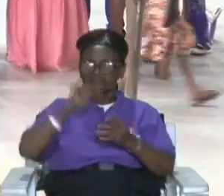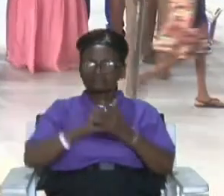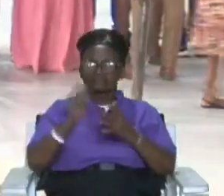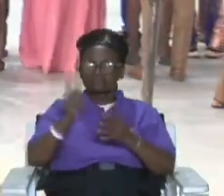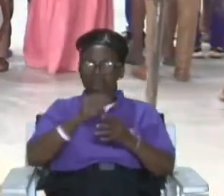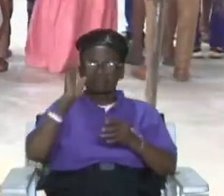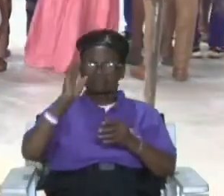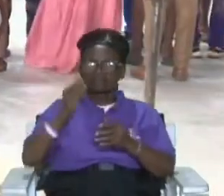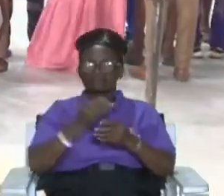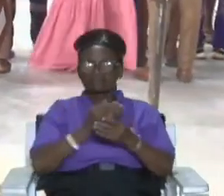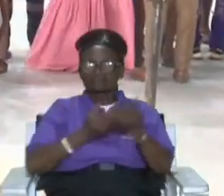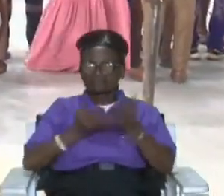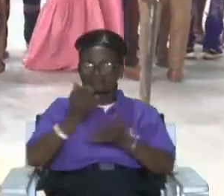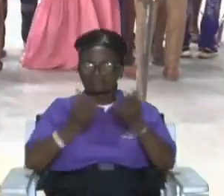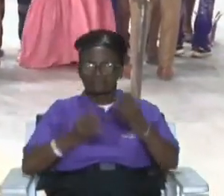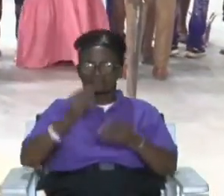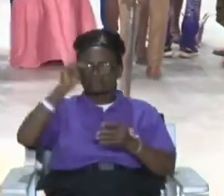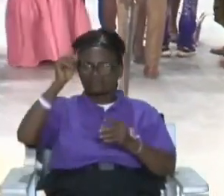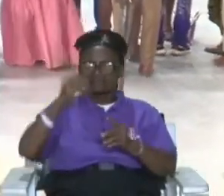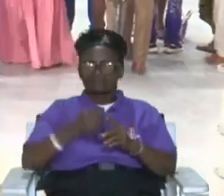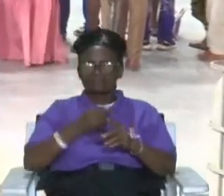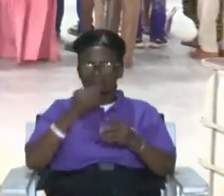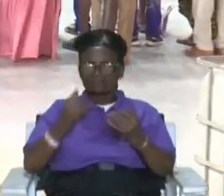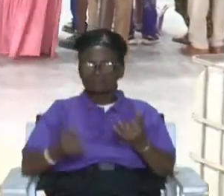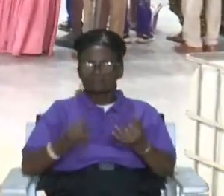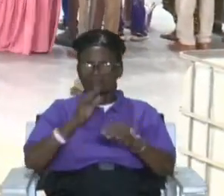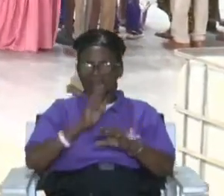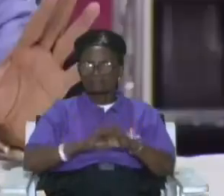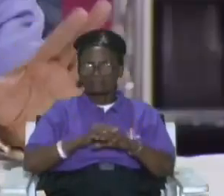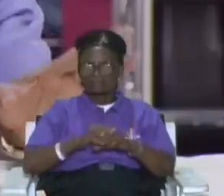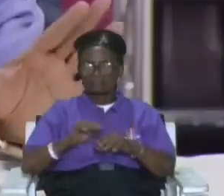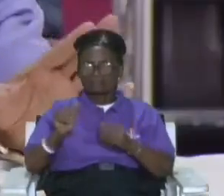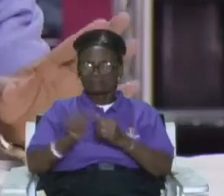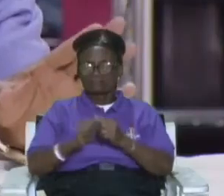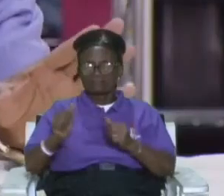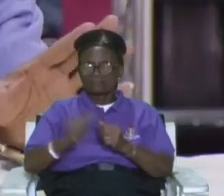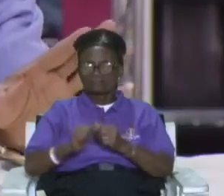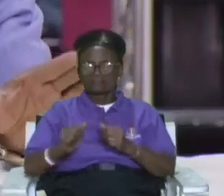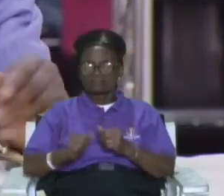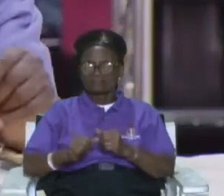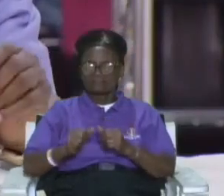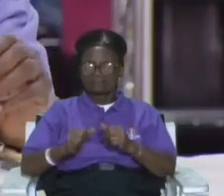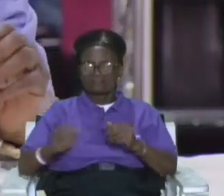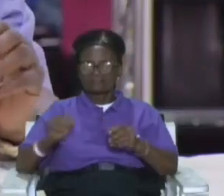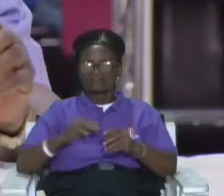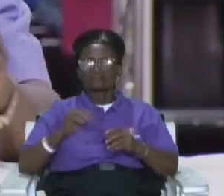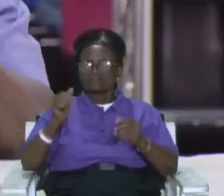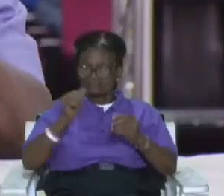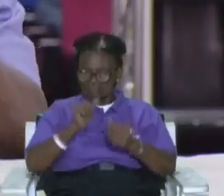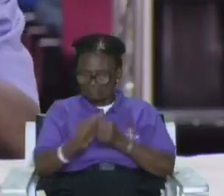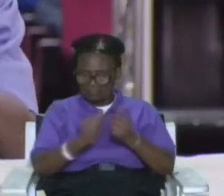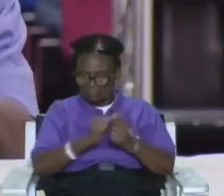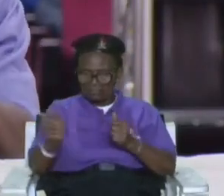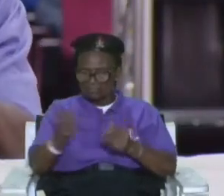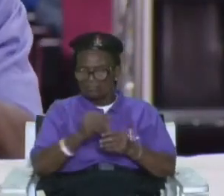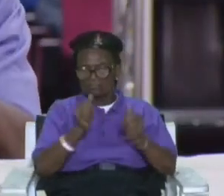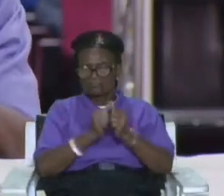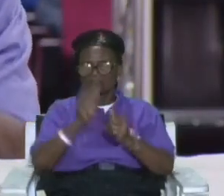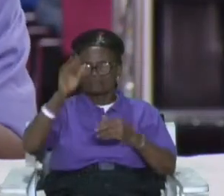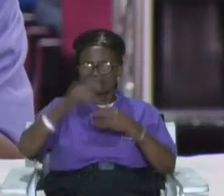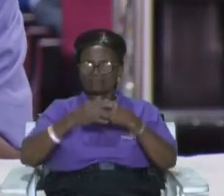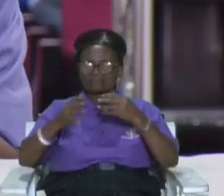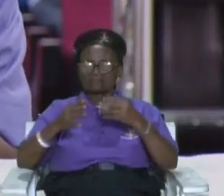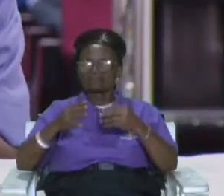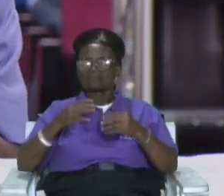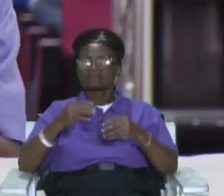please save your soul and wash away all your sins with his blood. And the rest of us, please, let's stretch